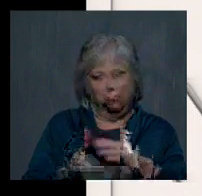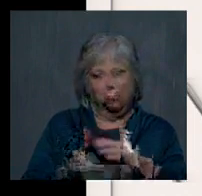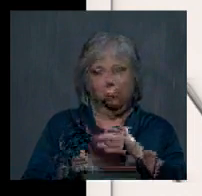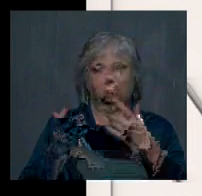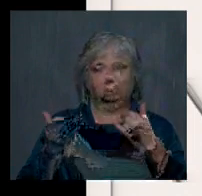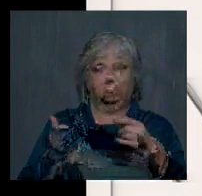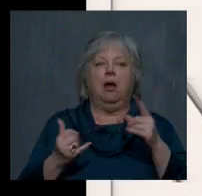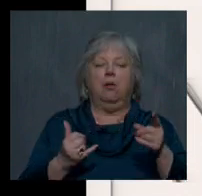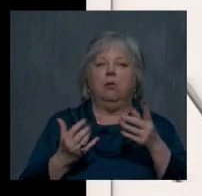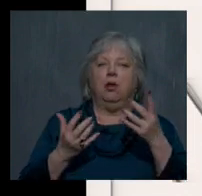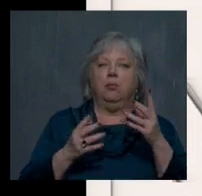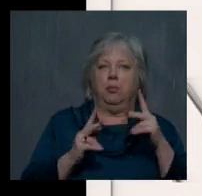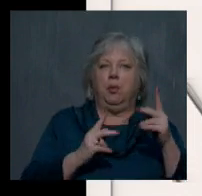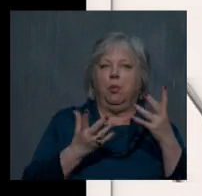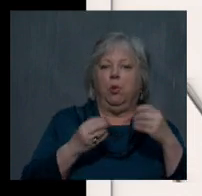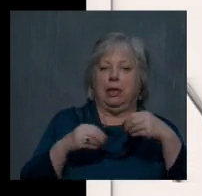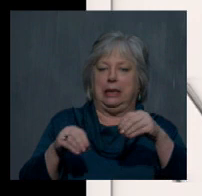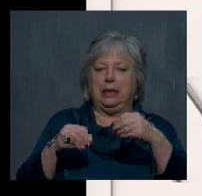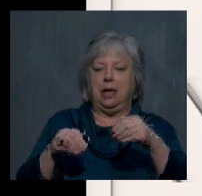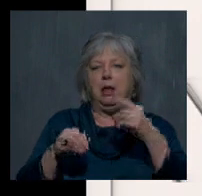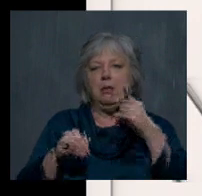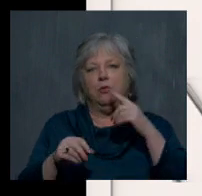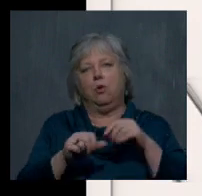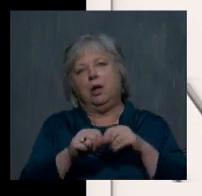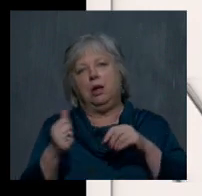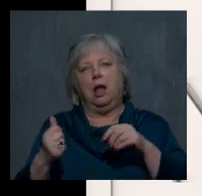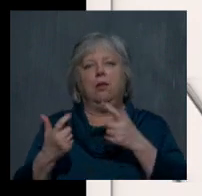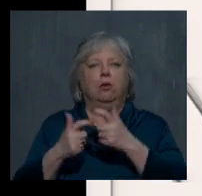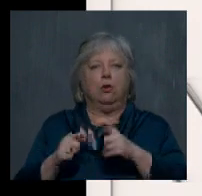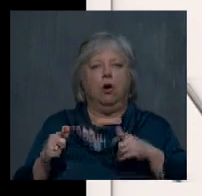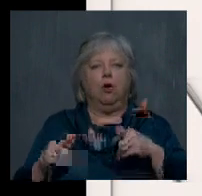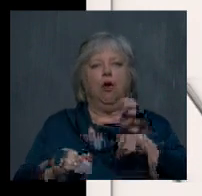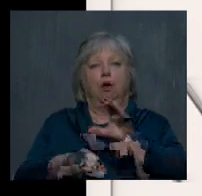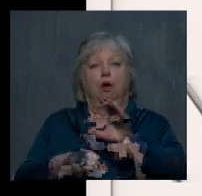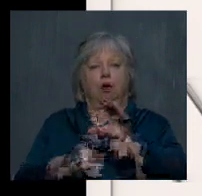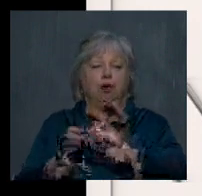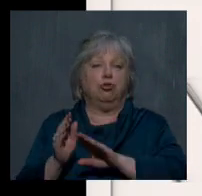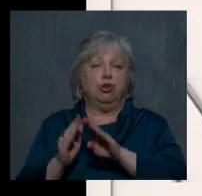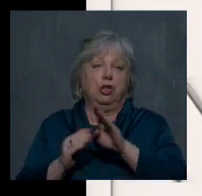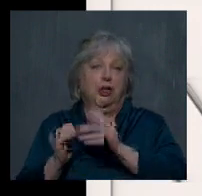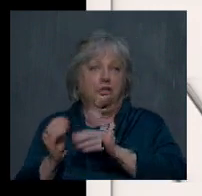They're looking to sell for other larger church development.